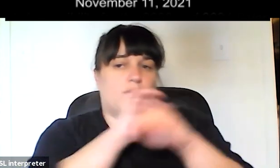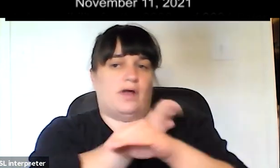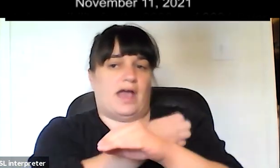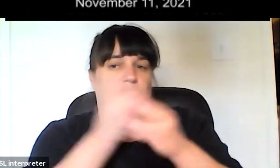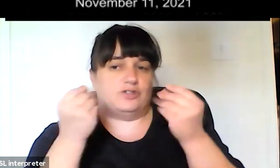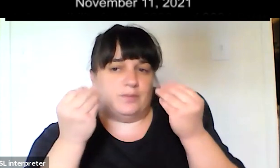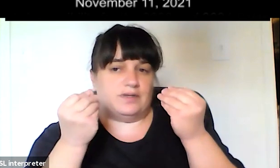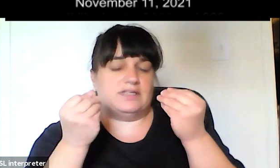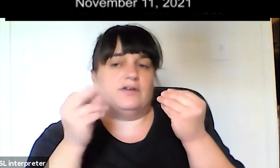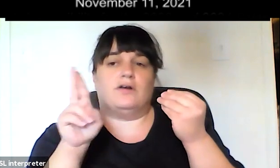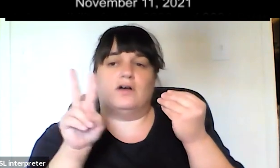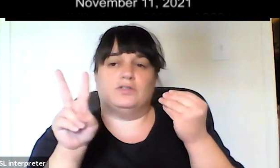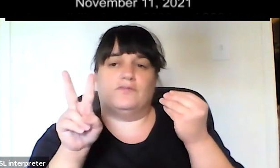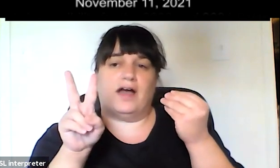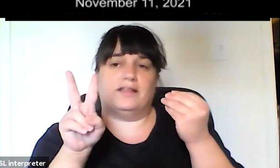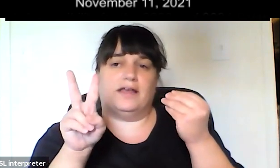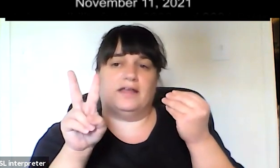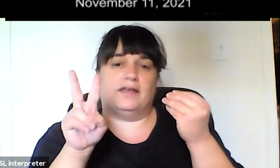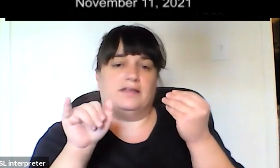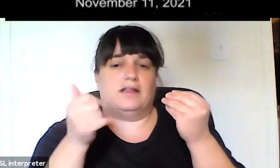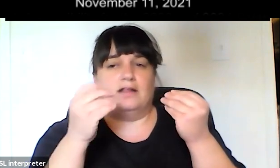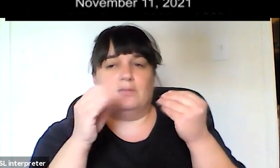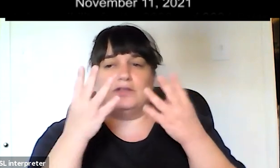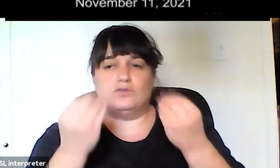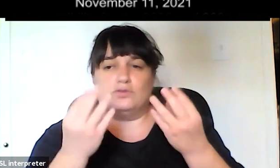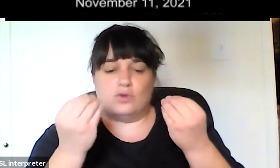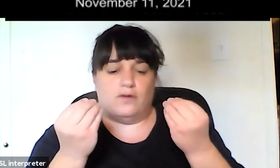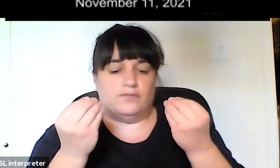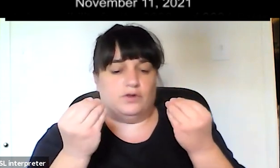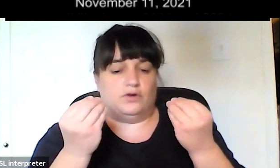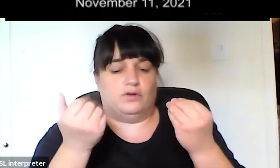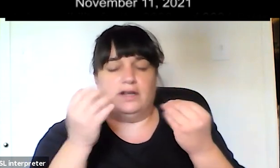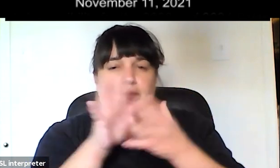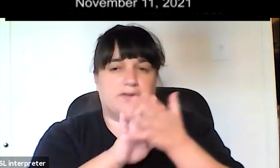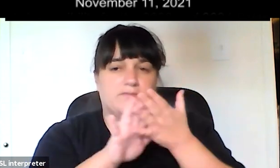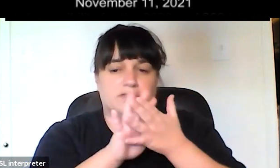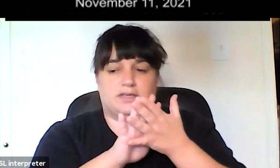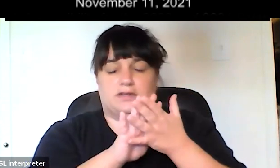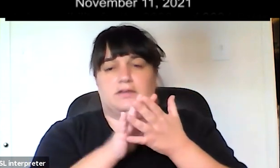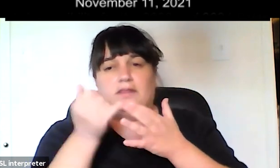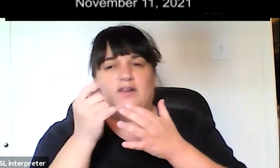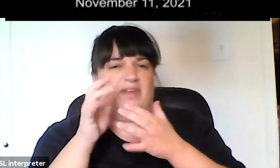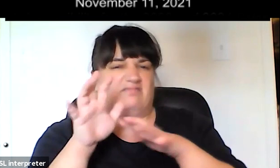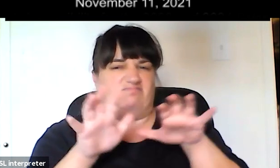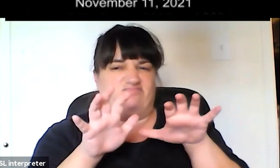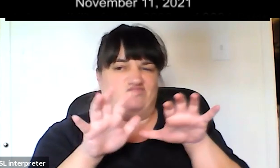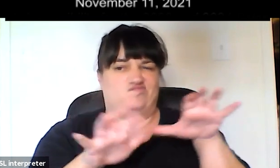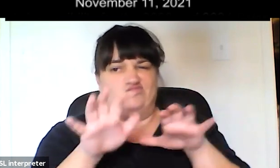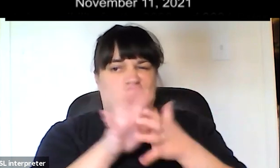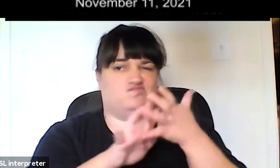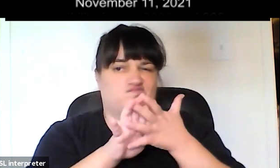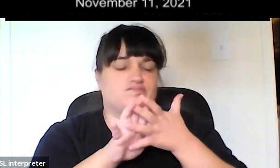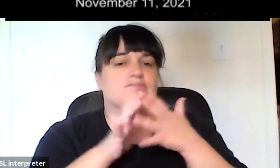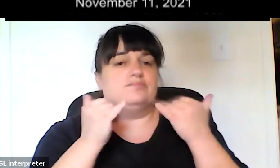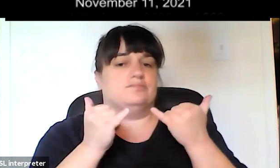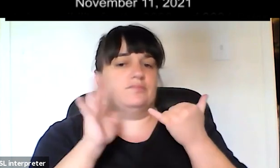in that ultraviolet capture is a little bit softer. It's a little bit fuzzier and a little bit blobbier, if you will. Now